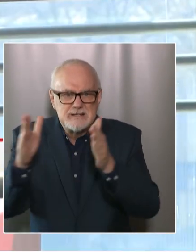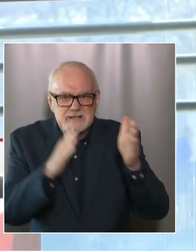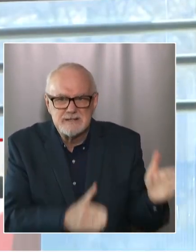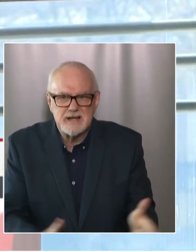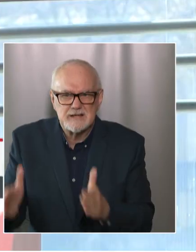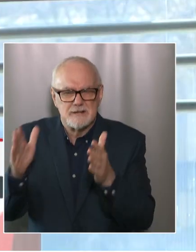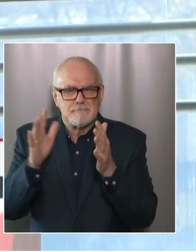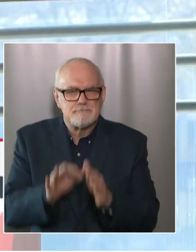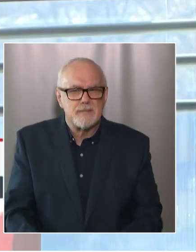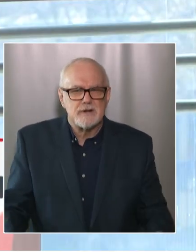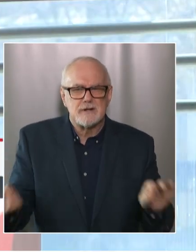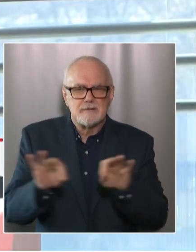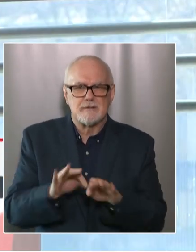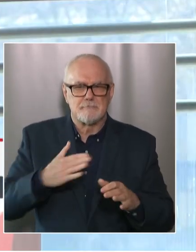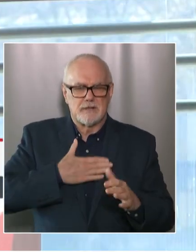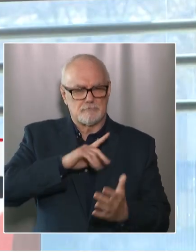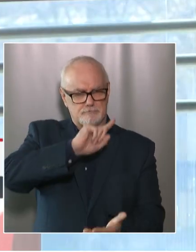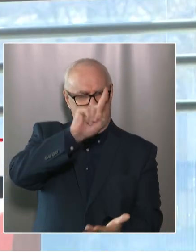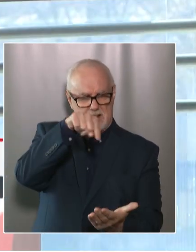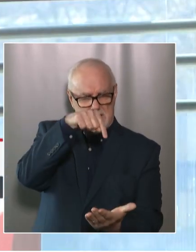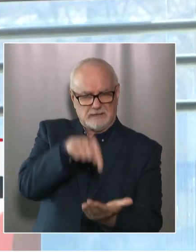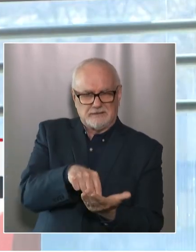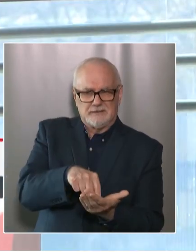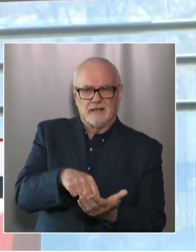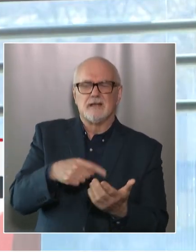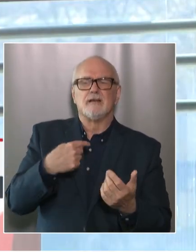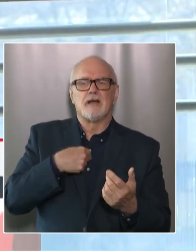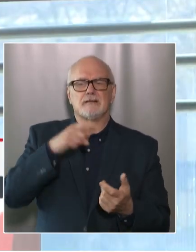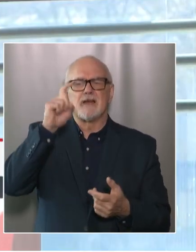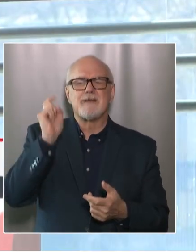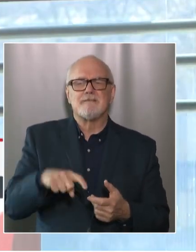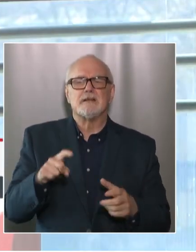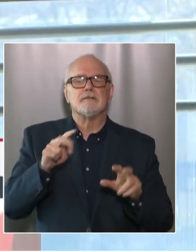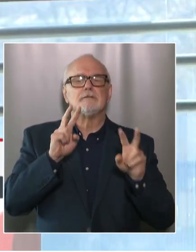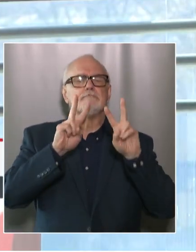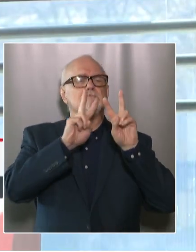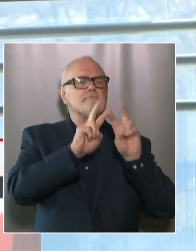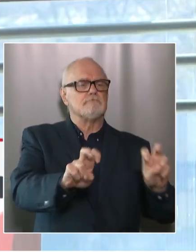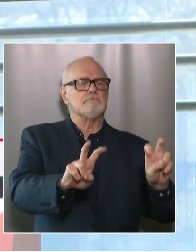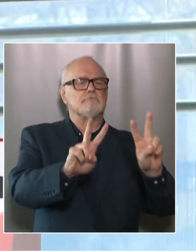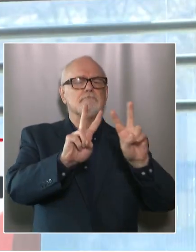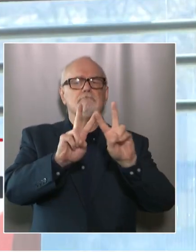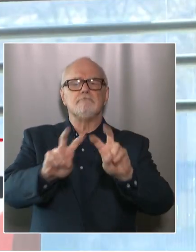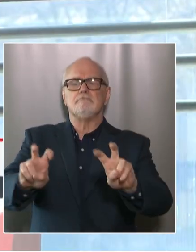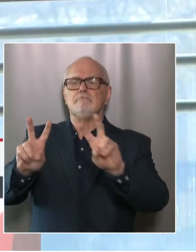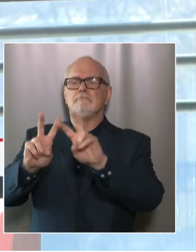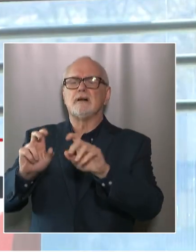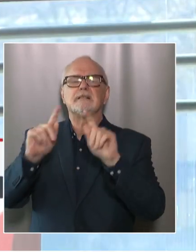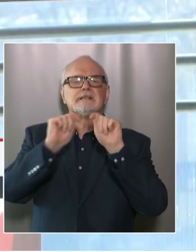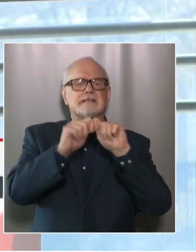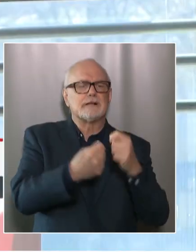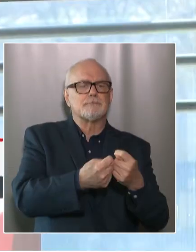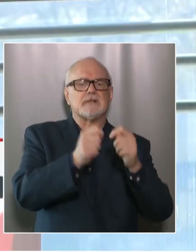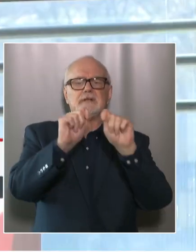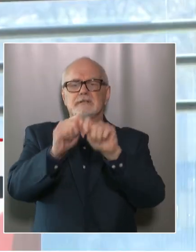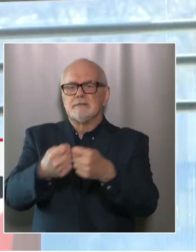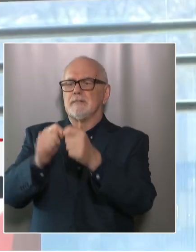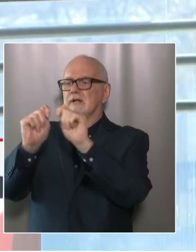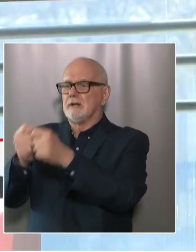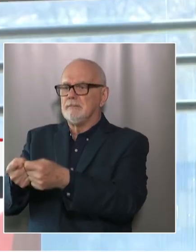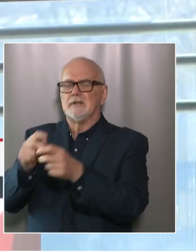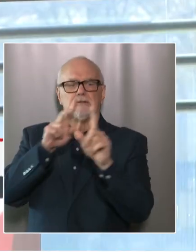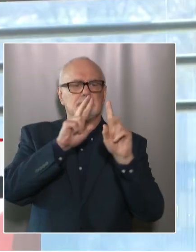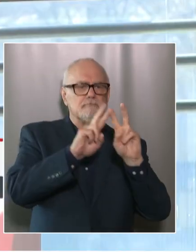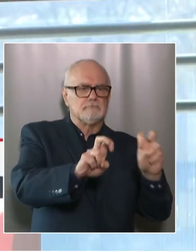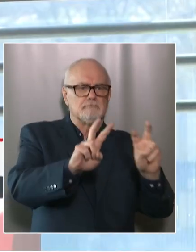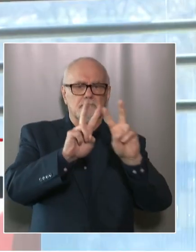that we have to figure out. Is everybody that's on my side of the table and behind me, and those are the taxpayers